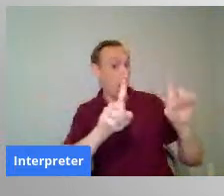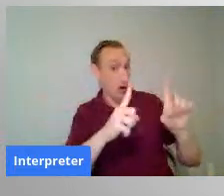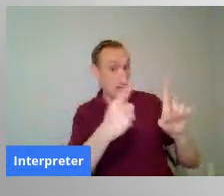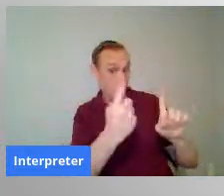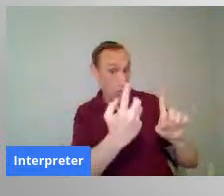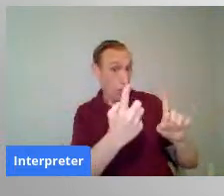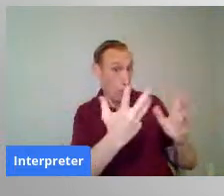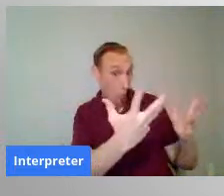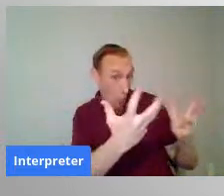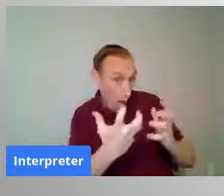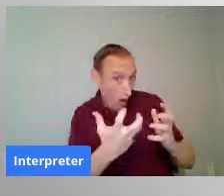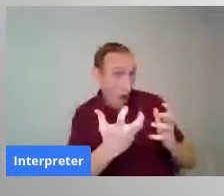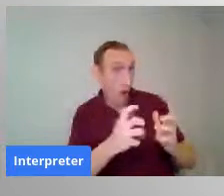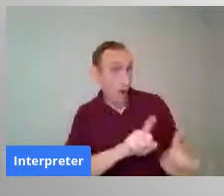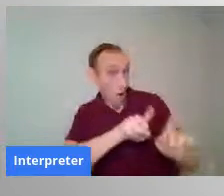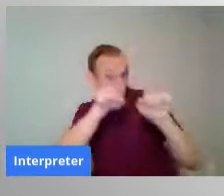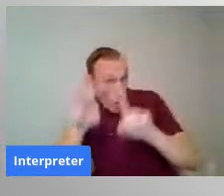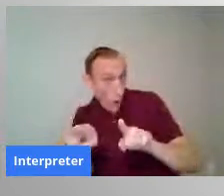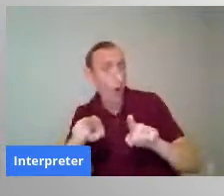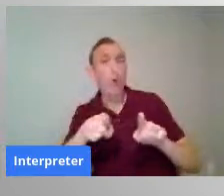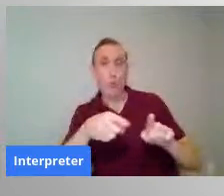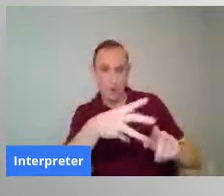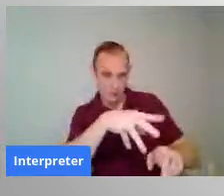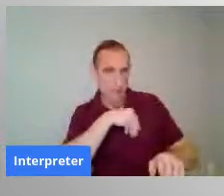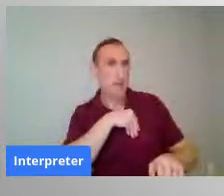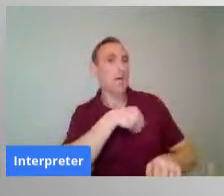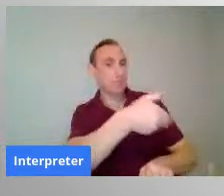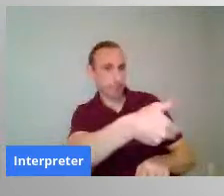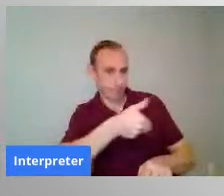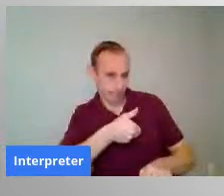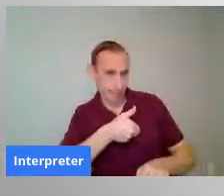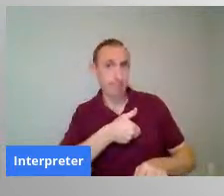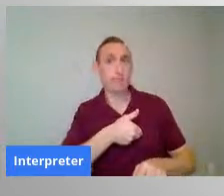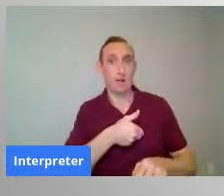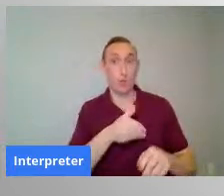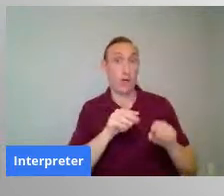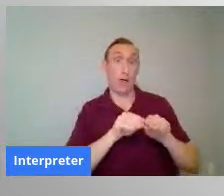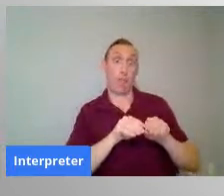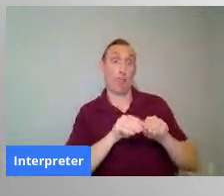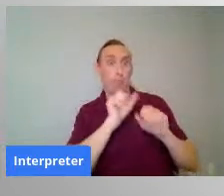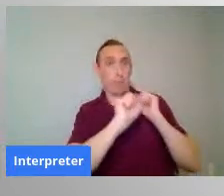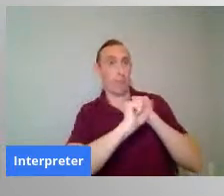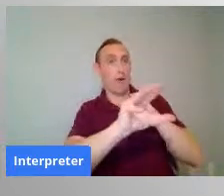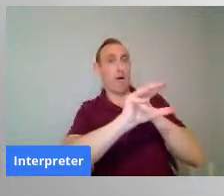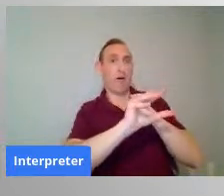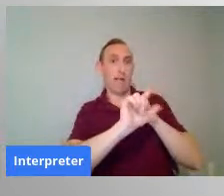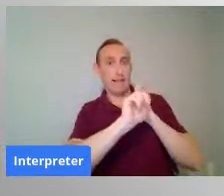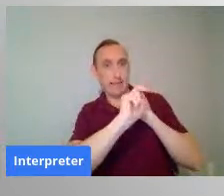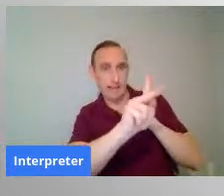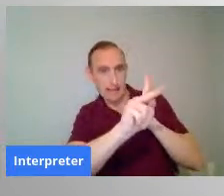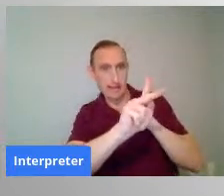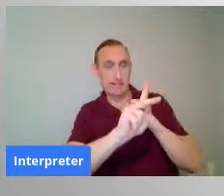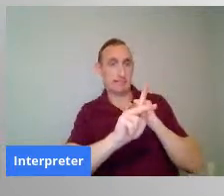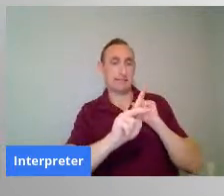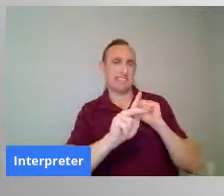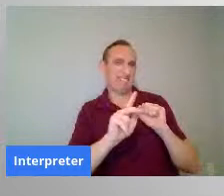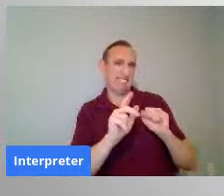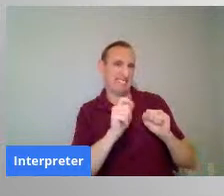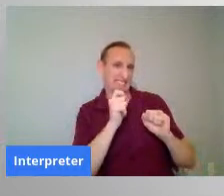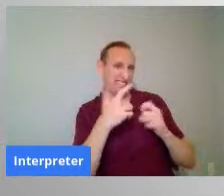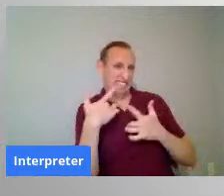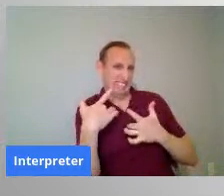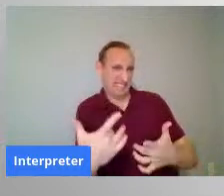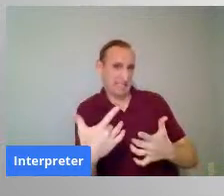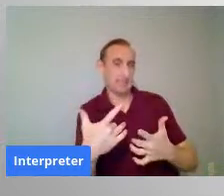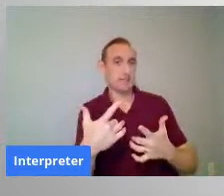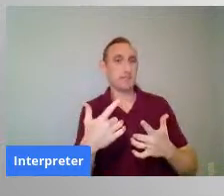attend, I'm sure they would be welcome. We don't just broadcast the link as a public, I mean, it would be chaos with Zoom, but actually oftentimes it's in Google